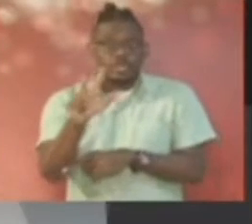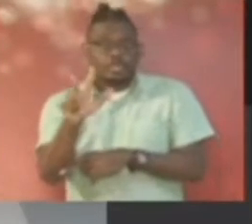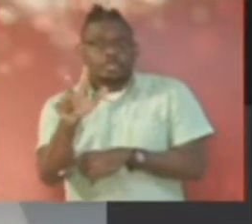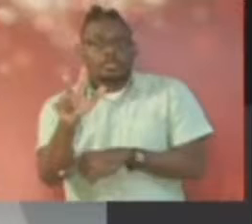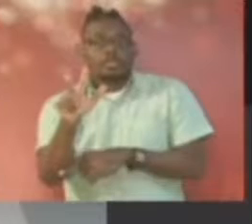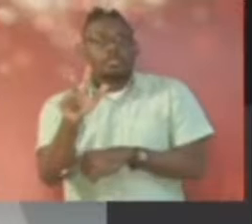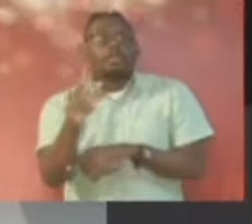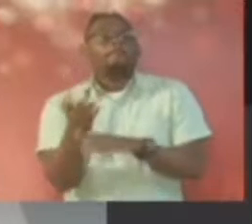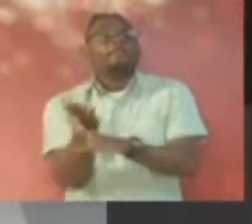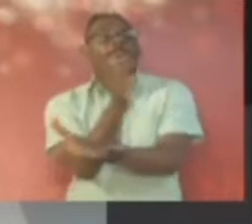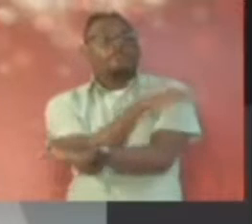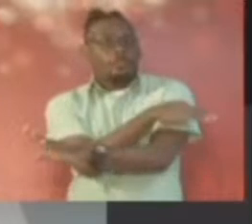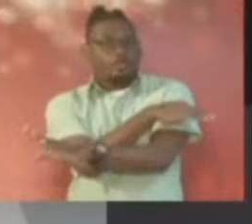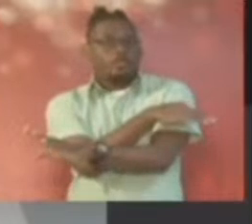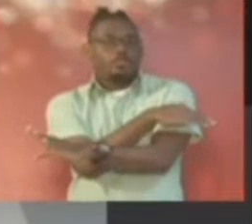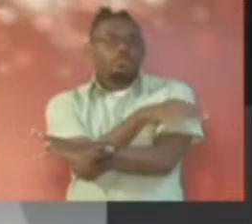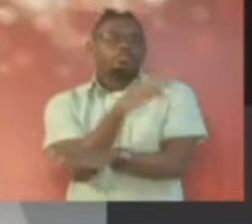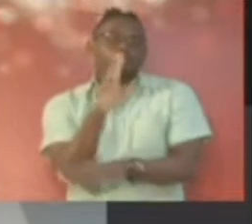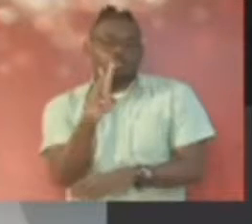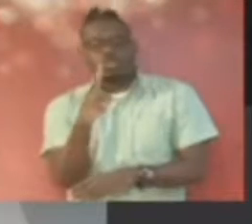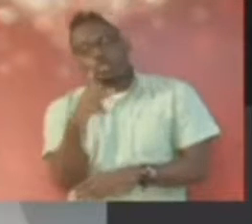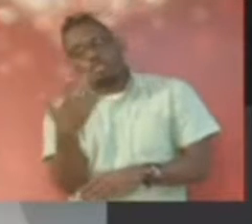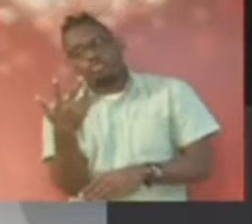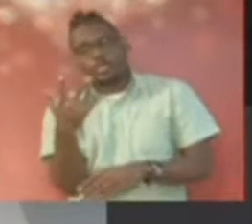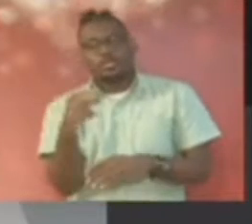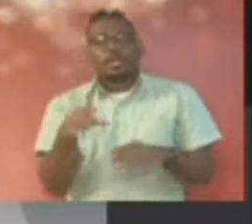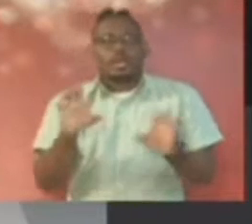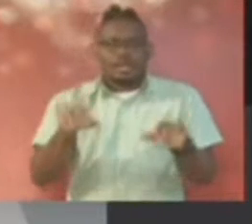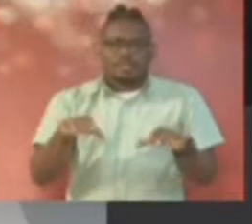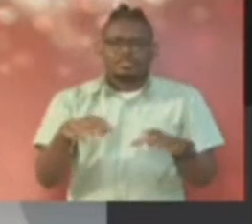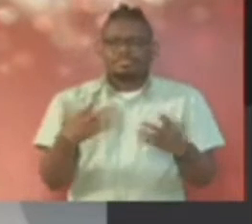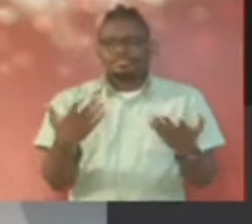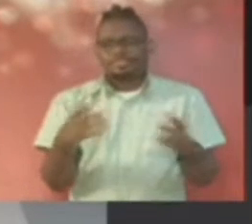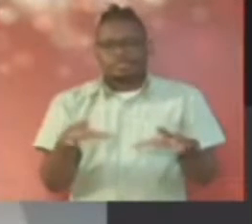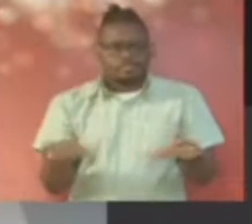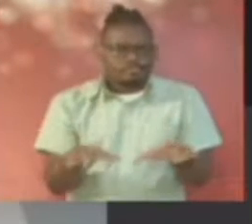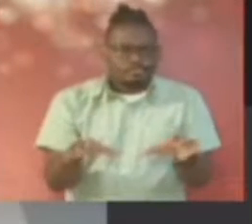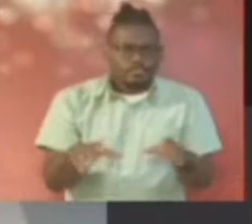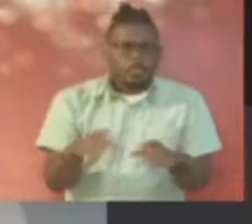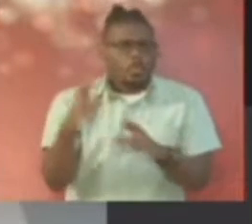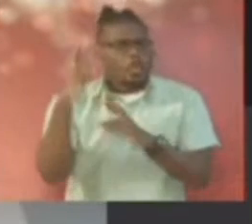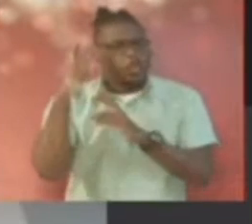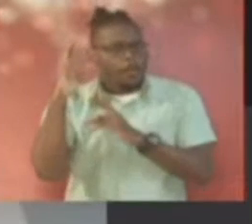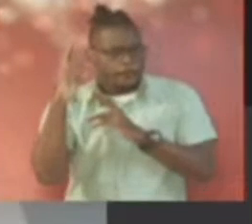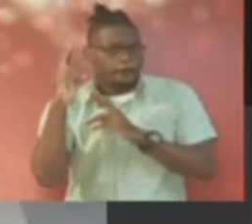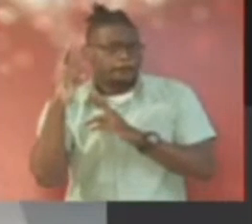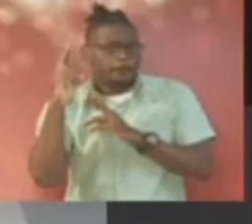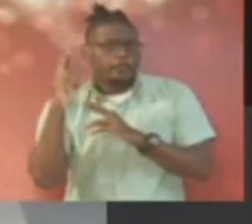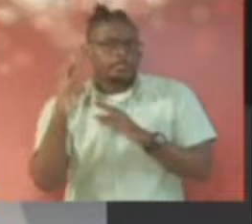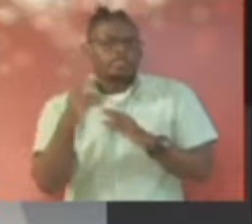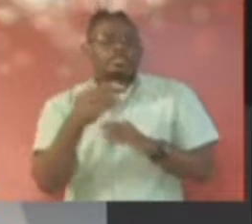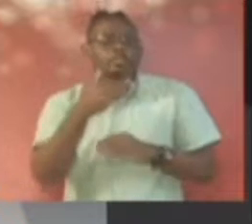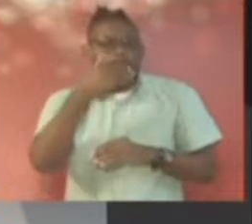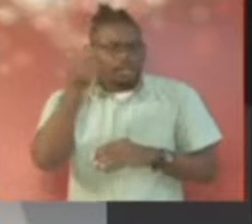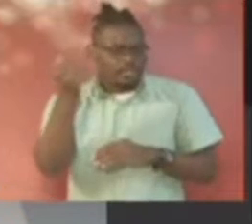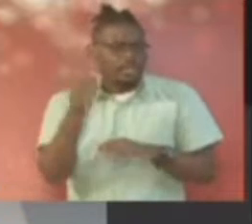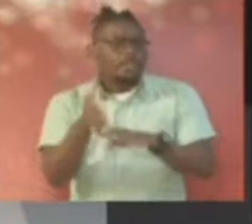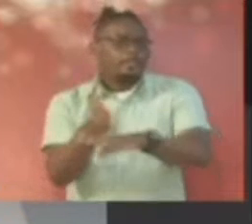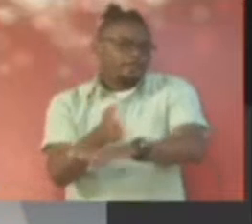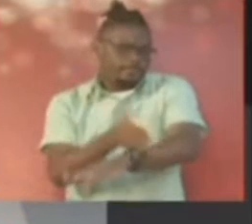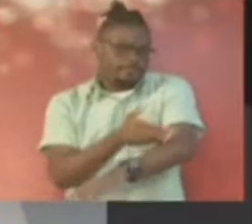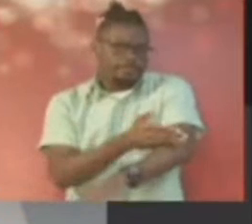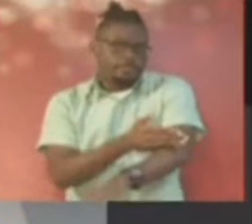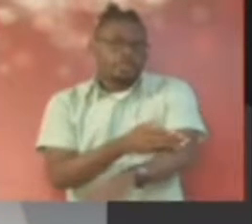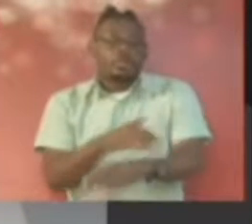meant is, could we expect at any point in time to be able to see that, okay, these cases which we are seeing reported